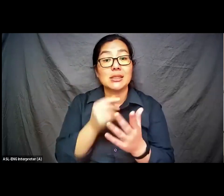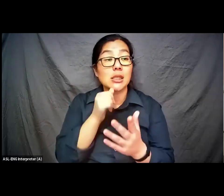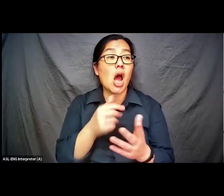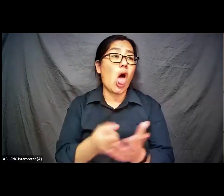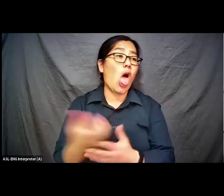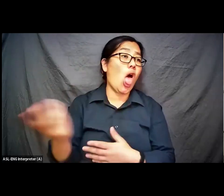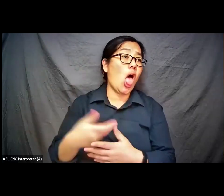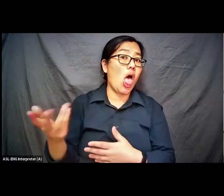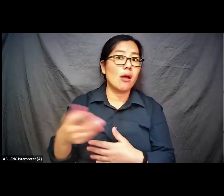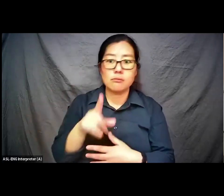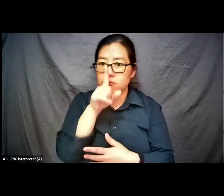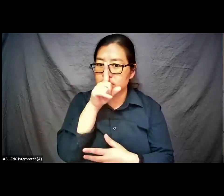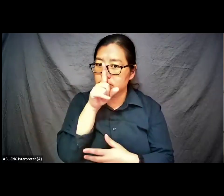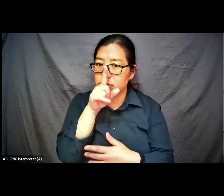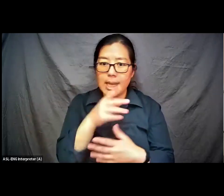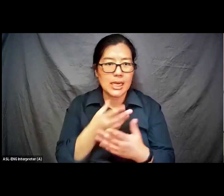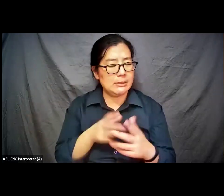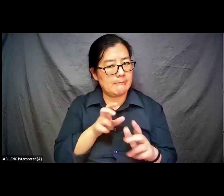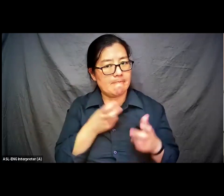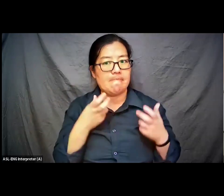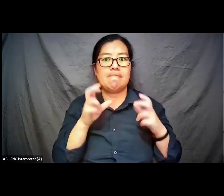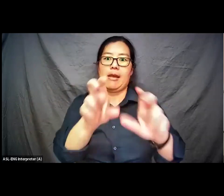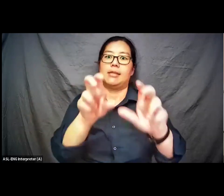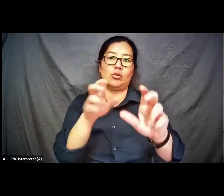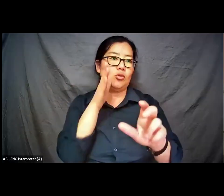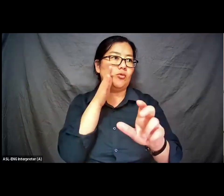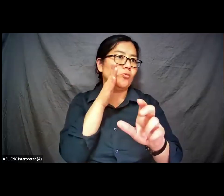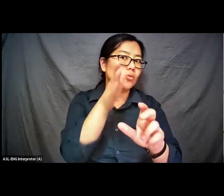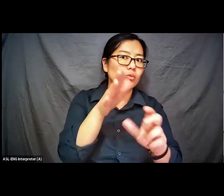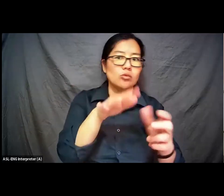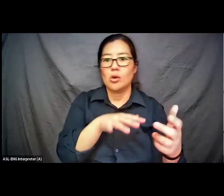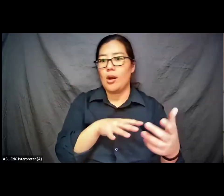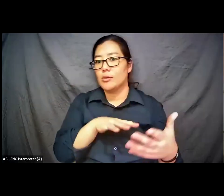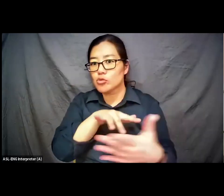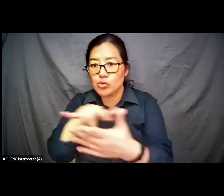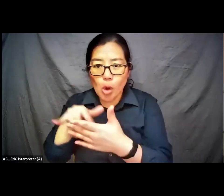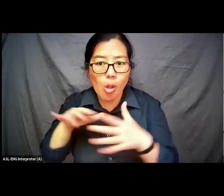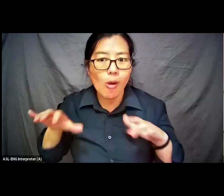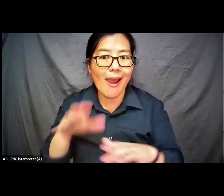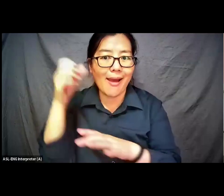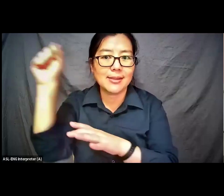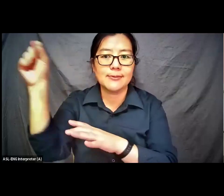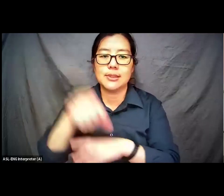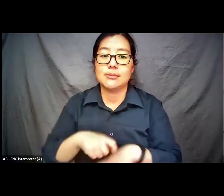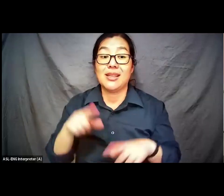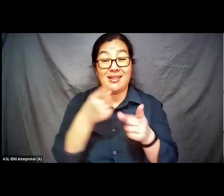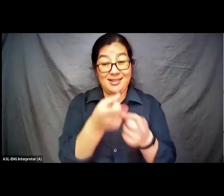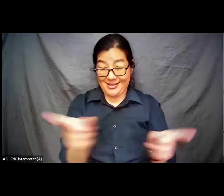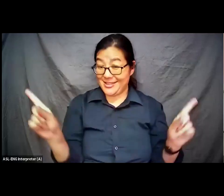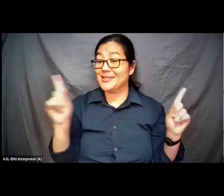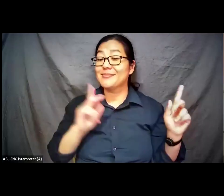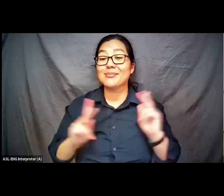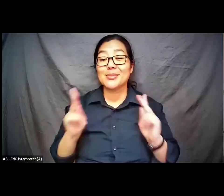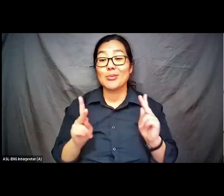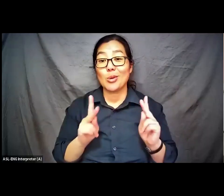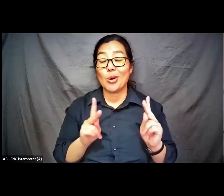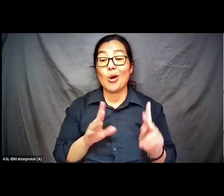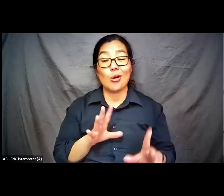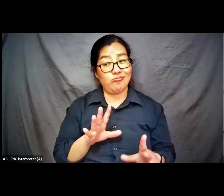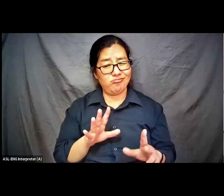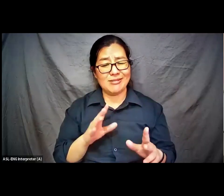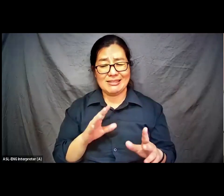this experience, having complicated feelings about the term scholar activist and feeling very